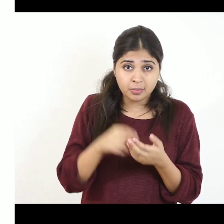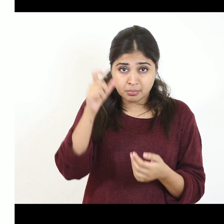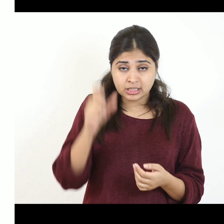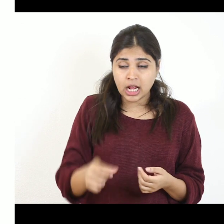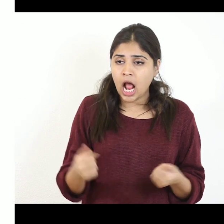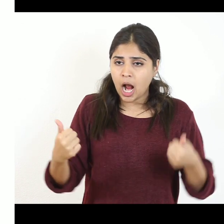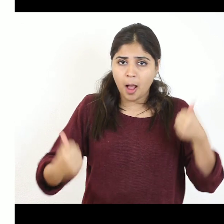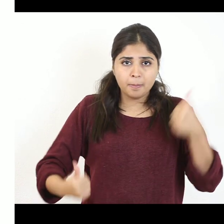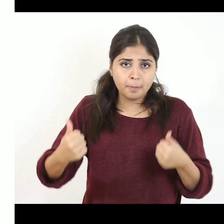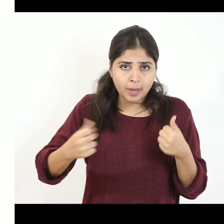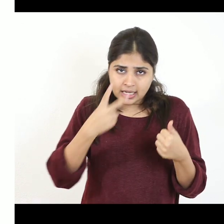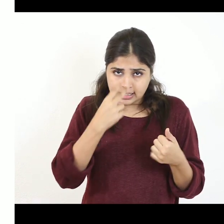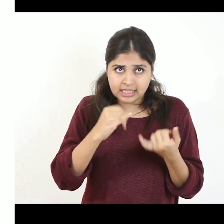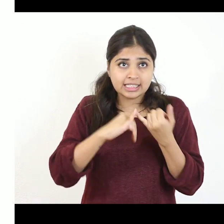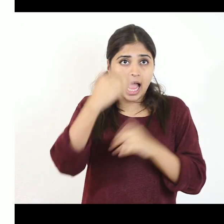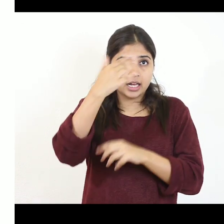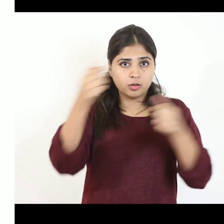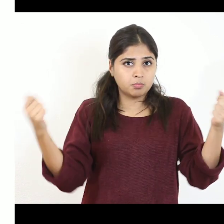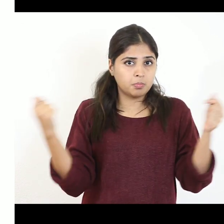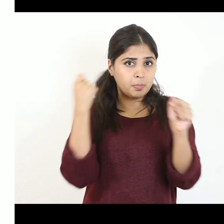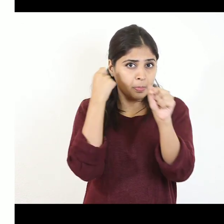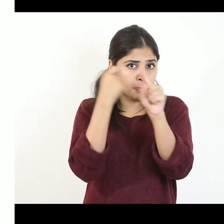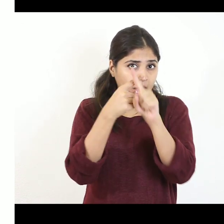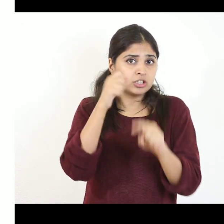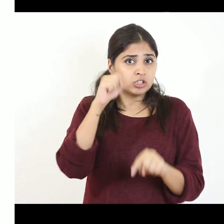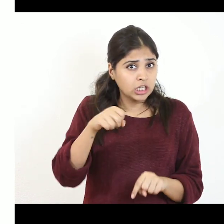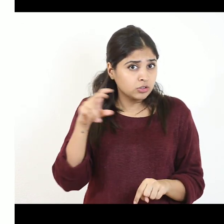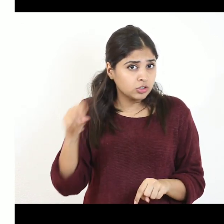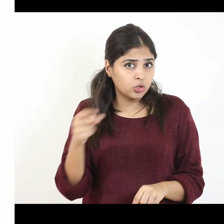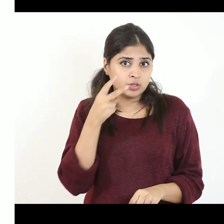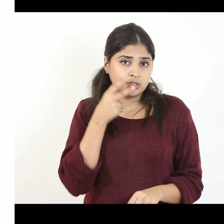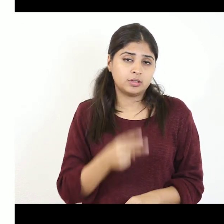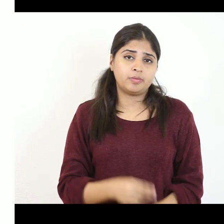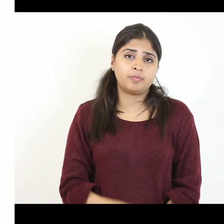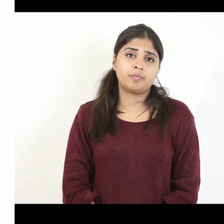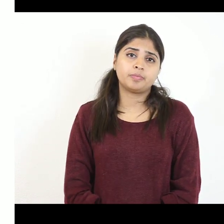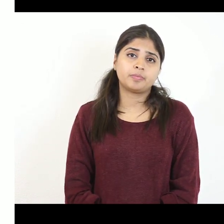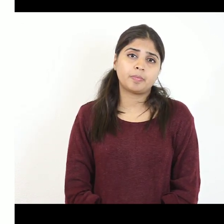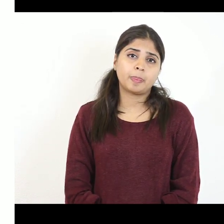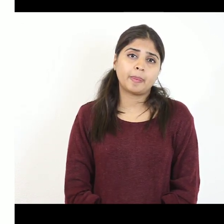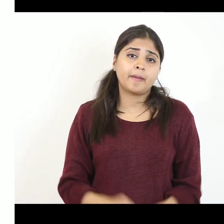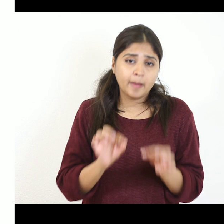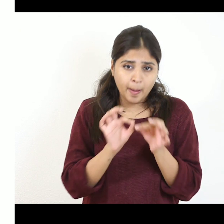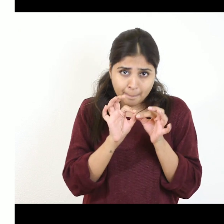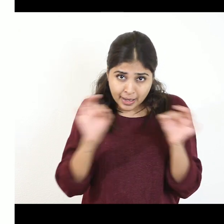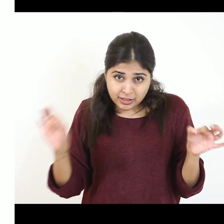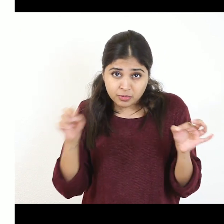Measurement validates the progress towards achieving data accuracy goals.